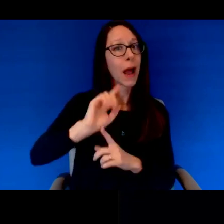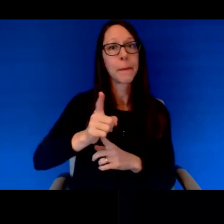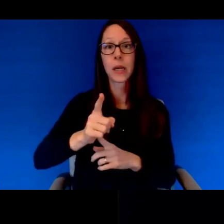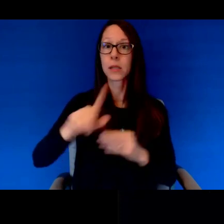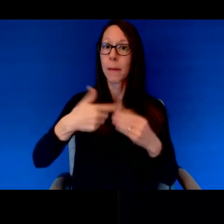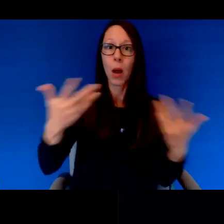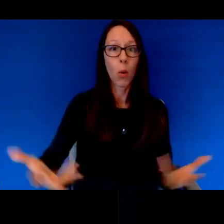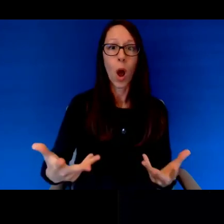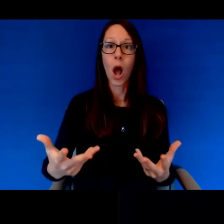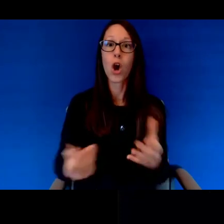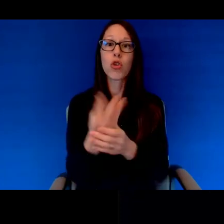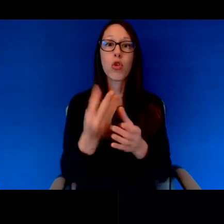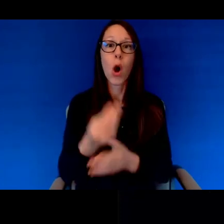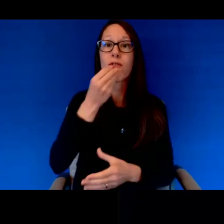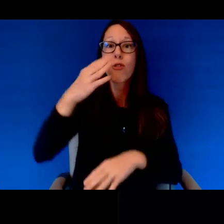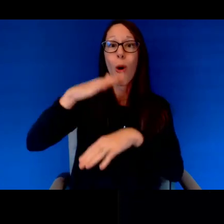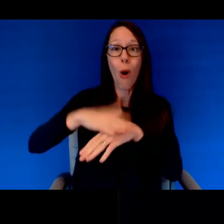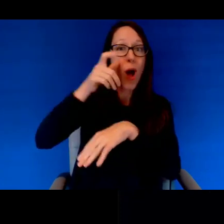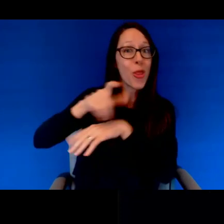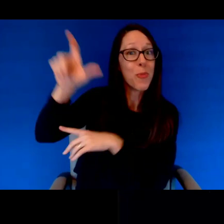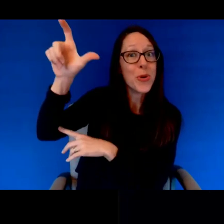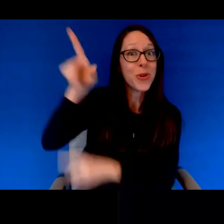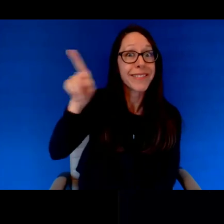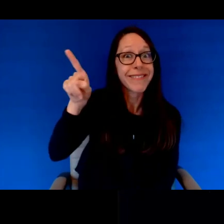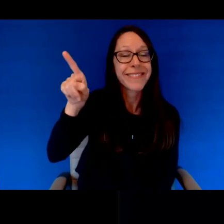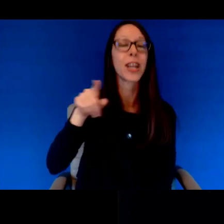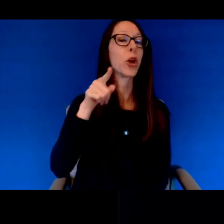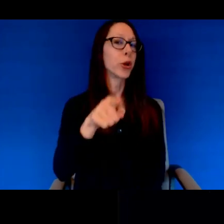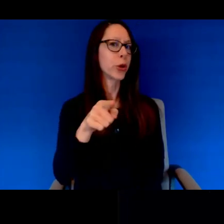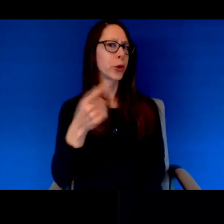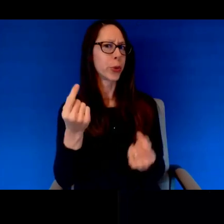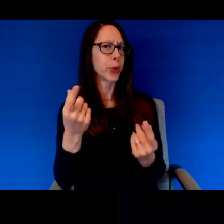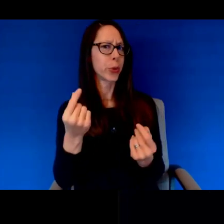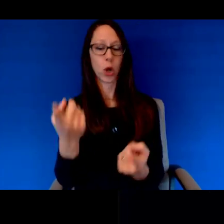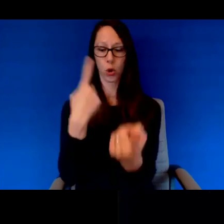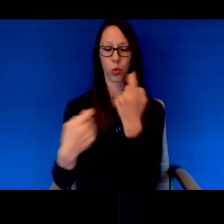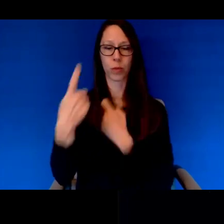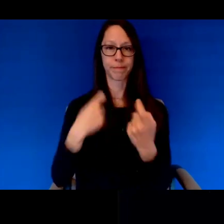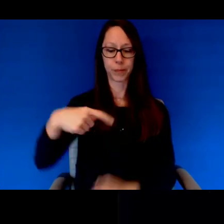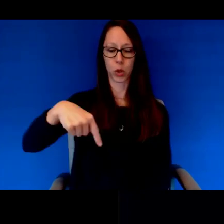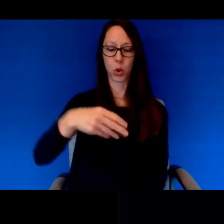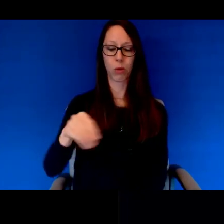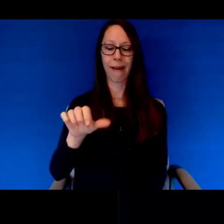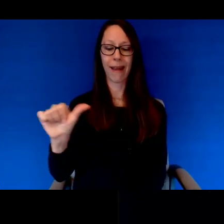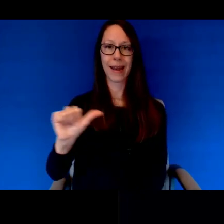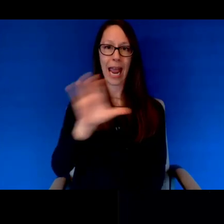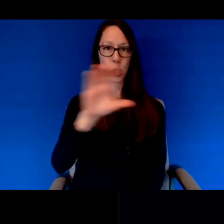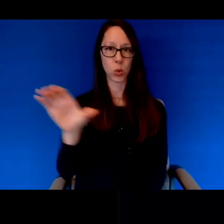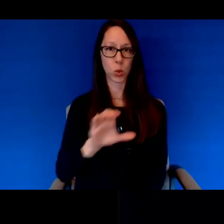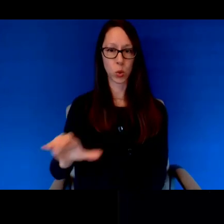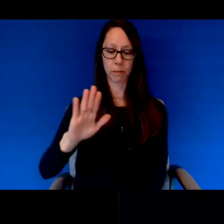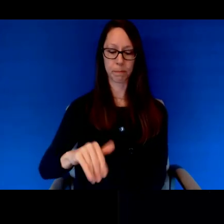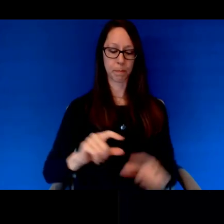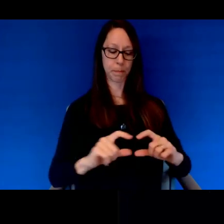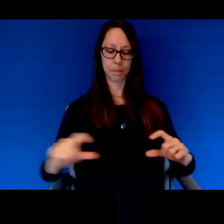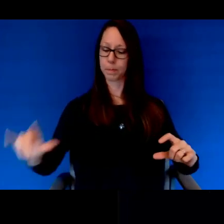food on the moon. How this is going to work, you are going to submit your questions via the Q&A function in the bottom of the Zoom